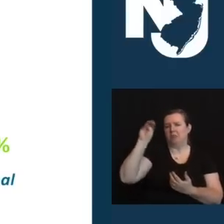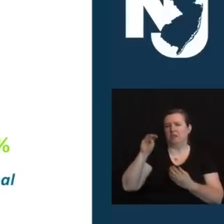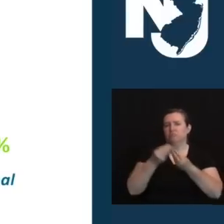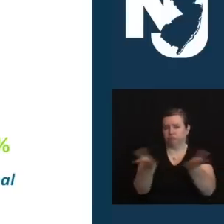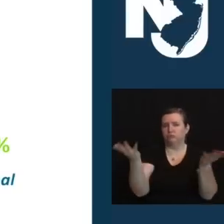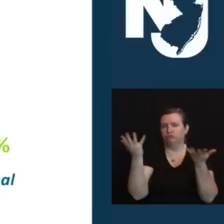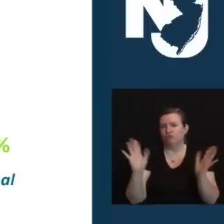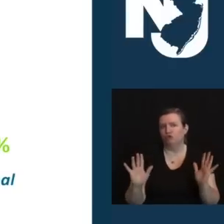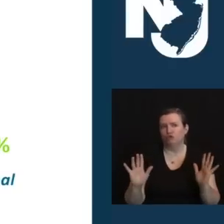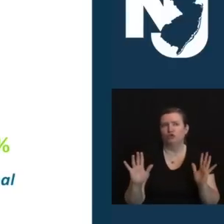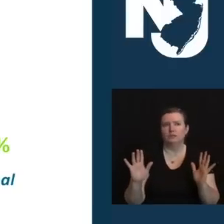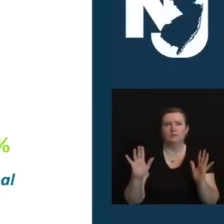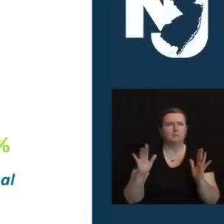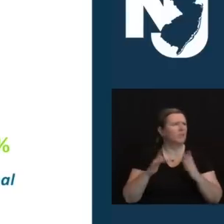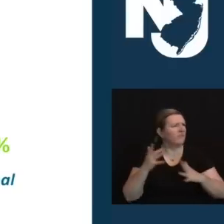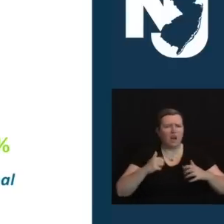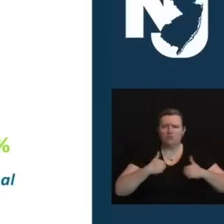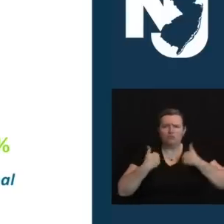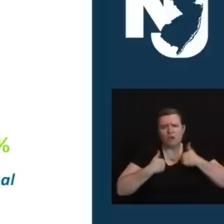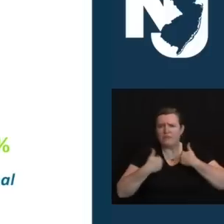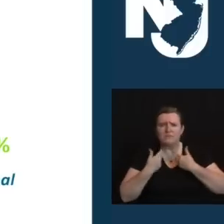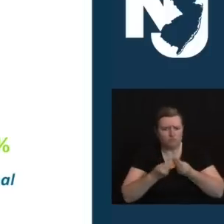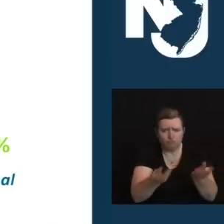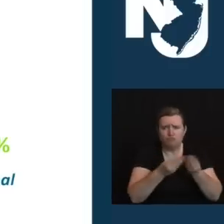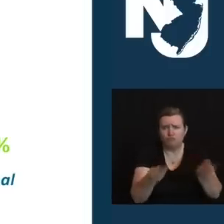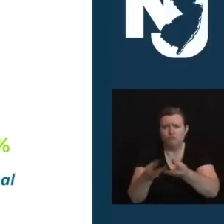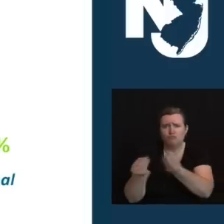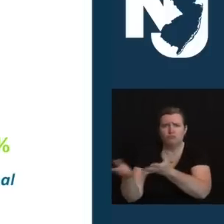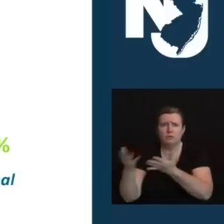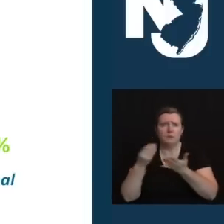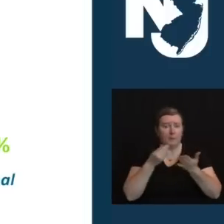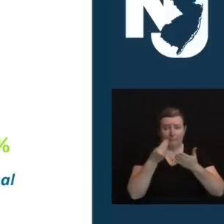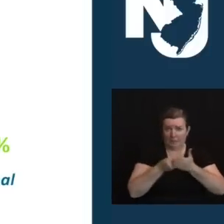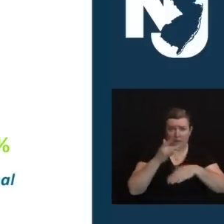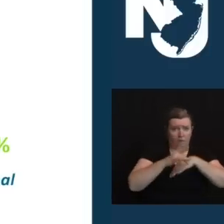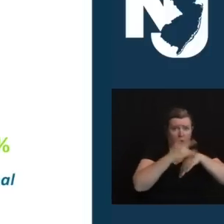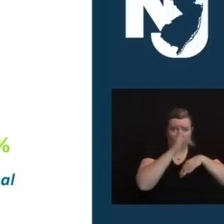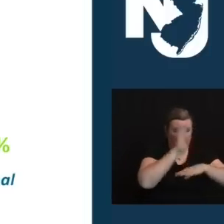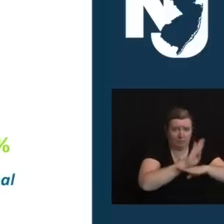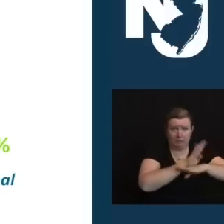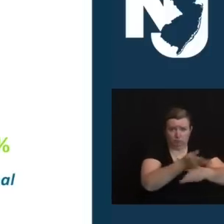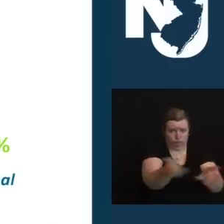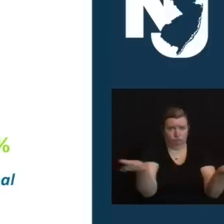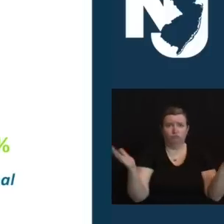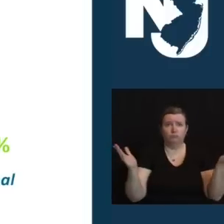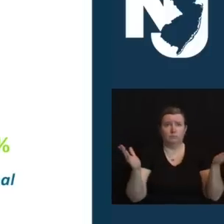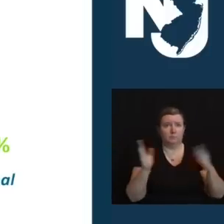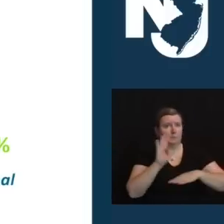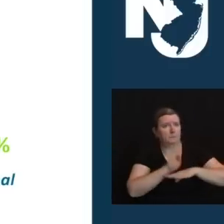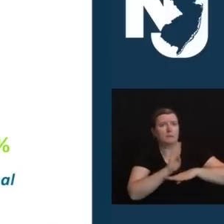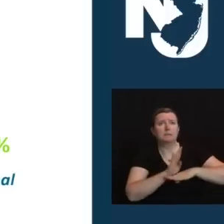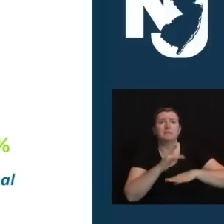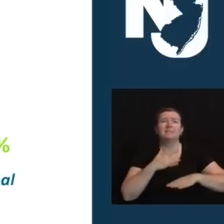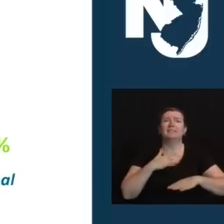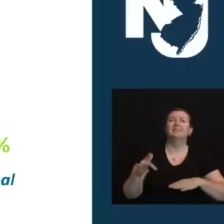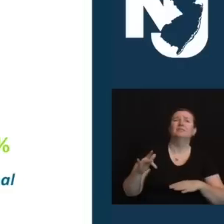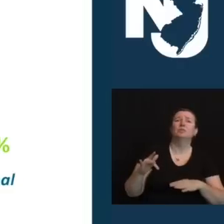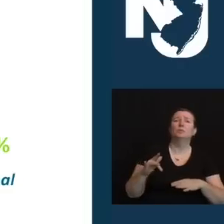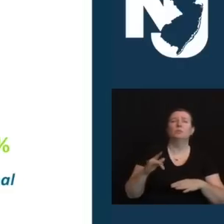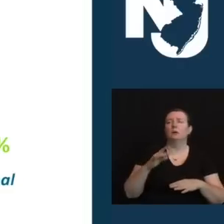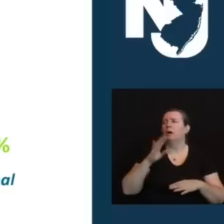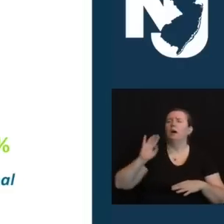these grants were made available for businesses that are historically left out of small business